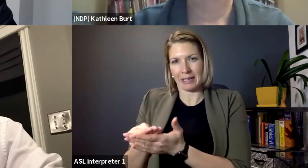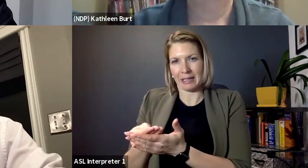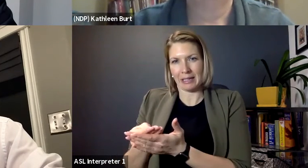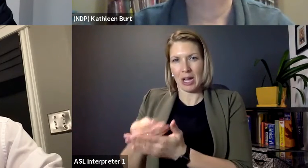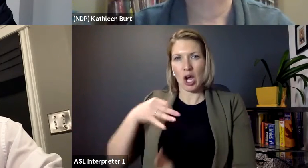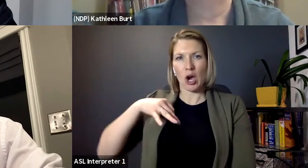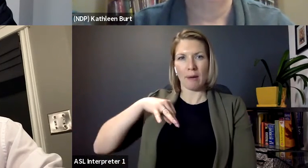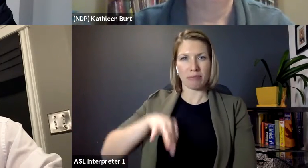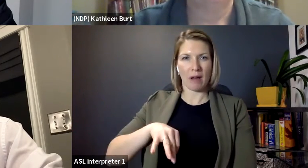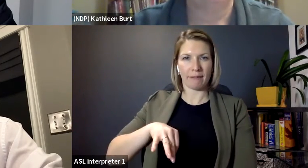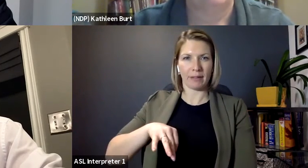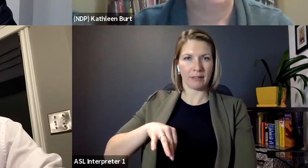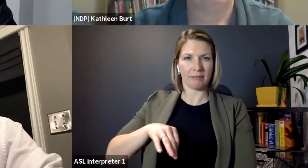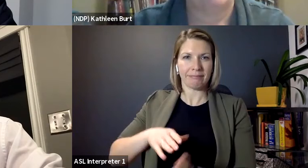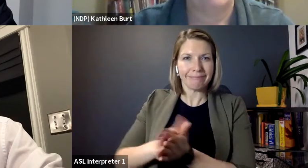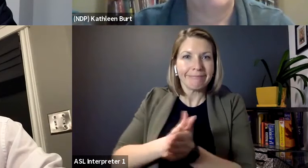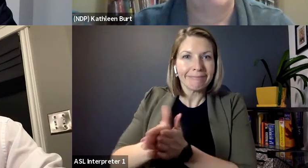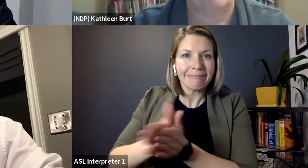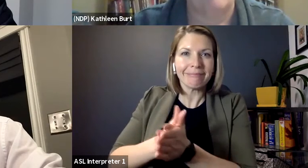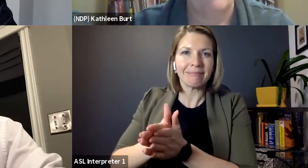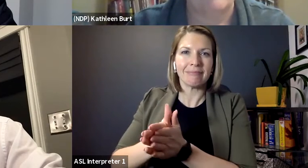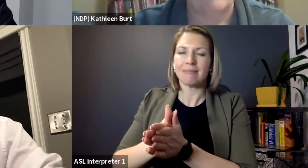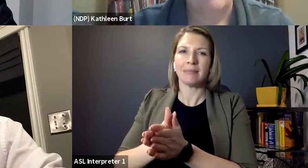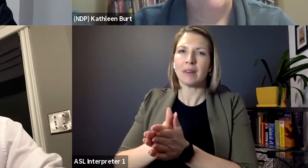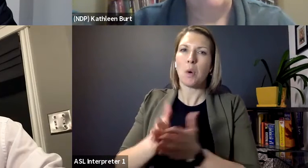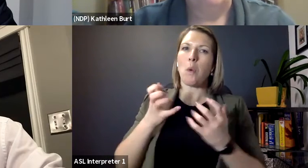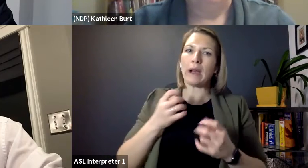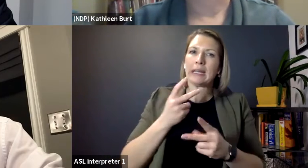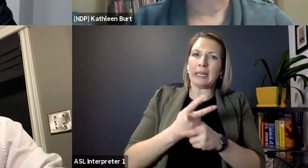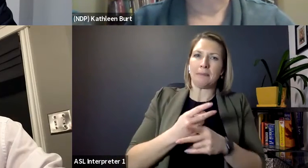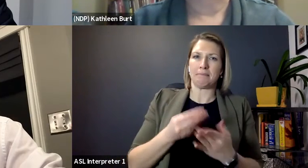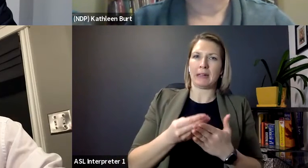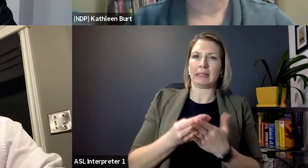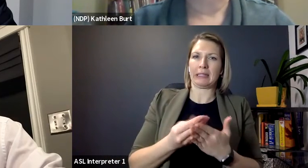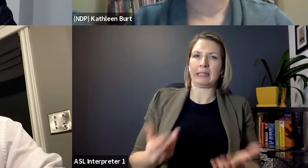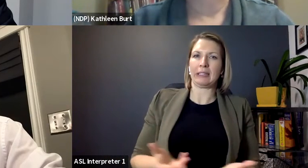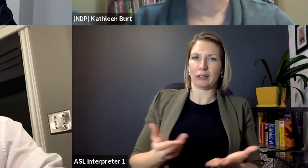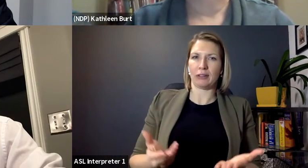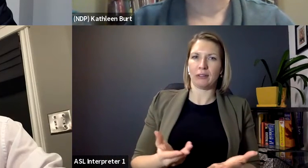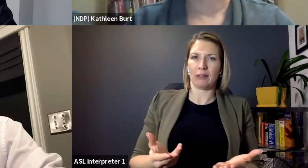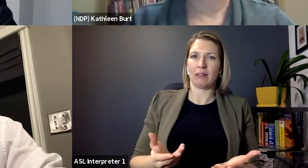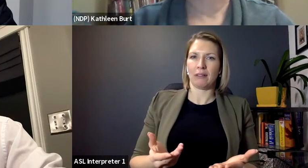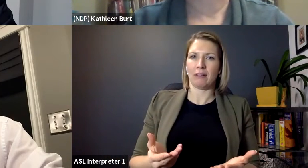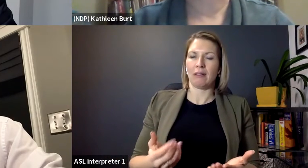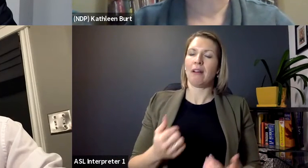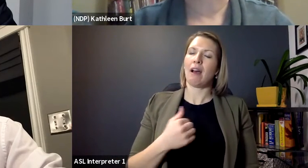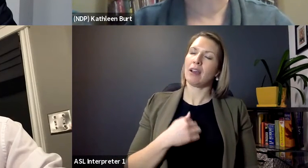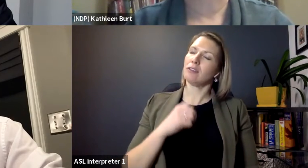motivated, which is not a good way to keep money in the province. And so I really, really